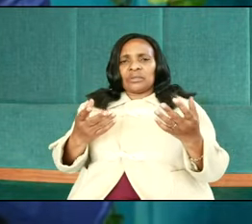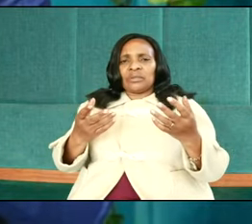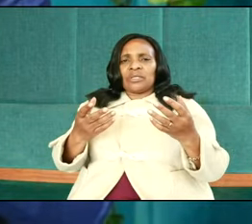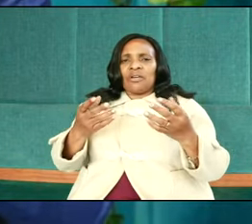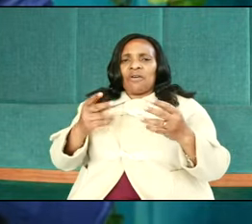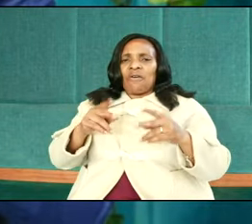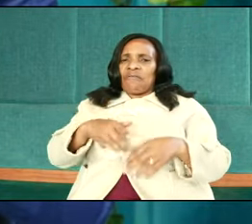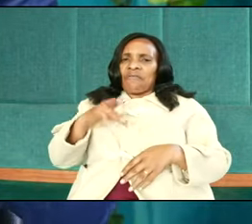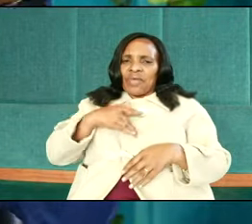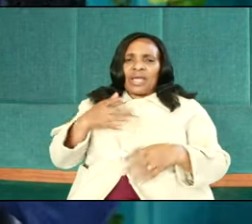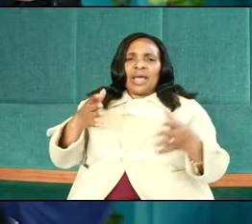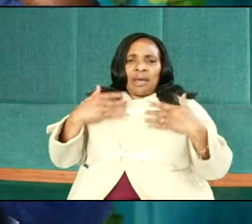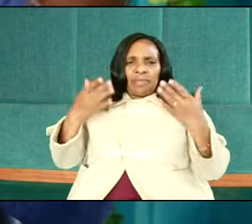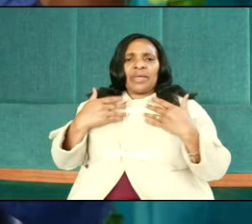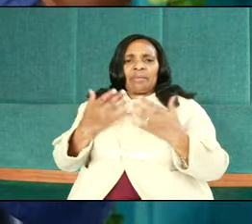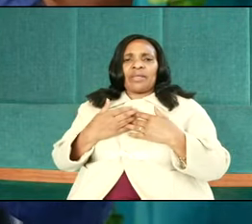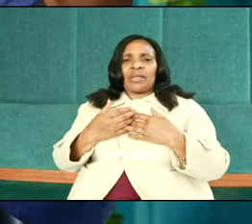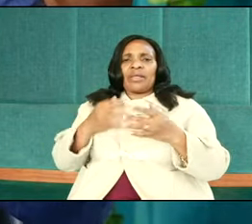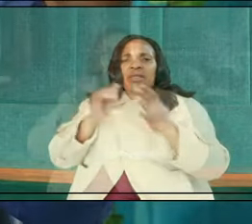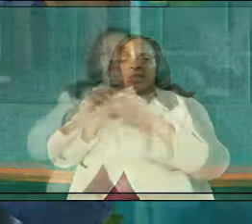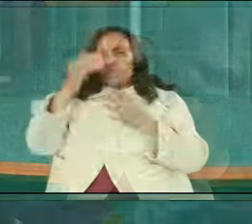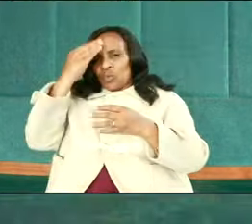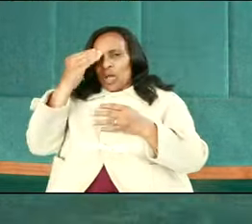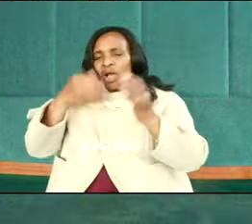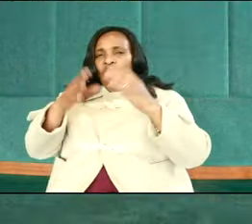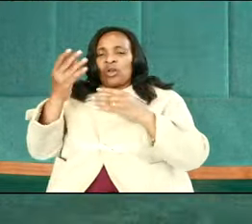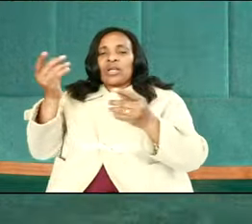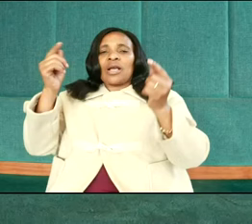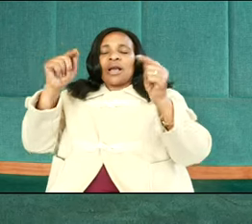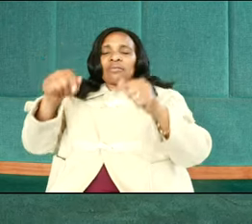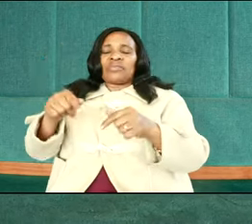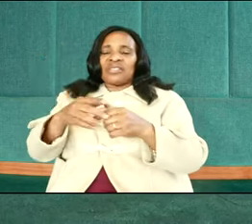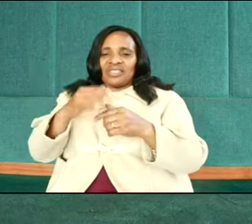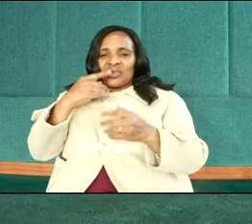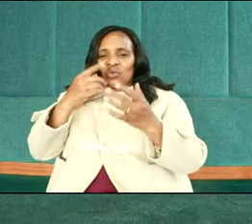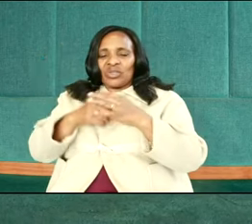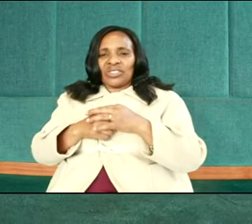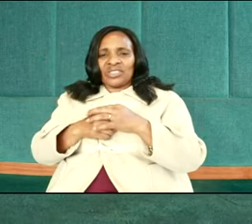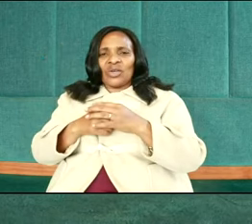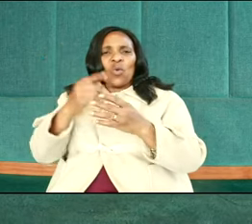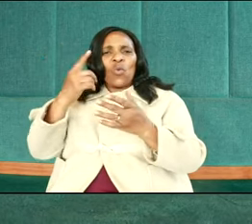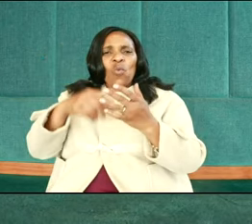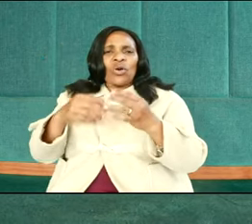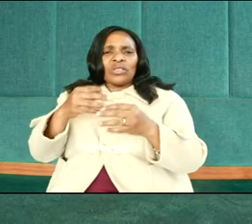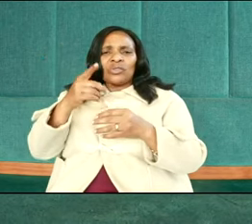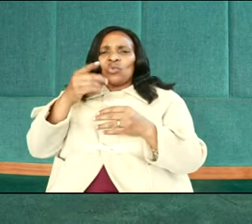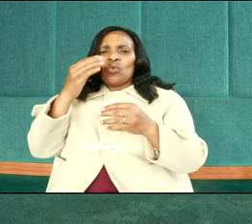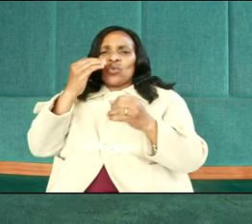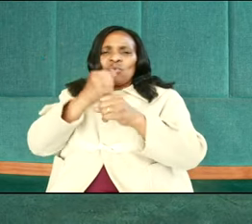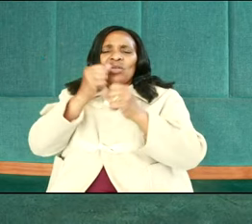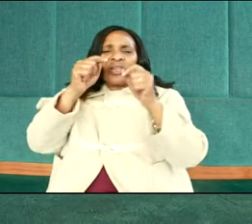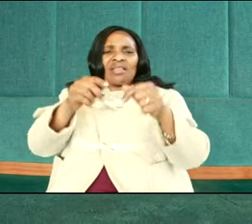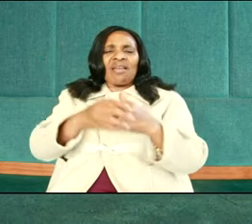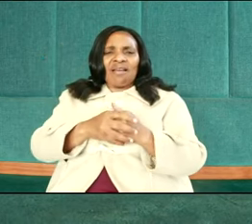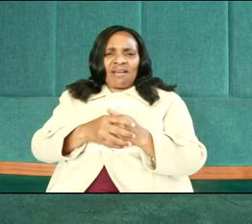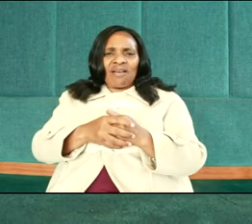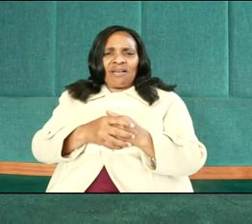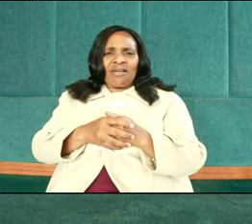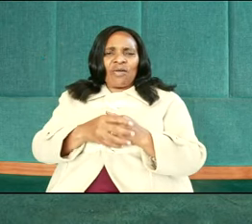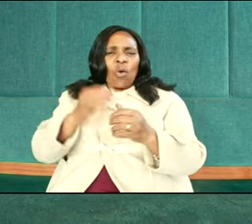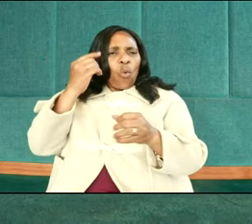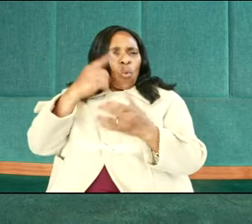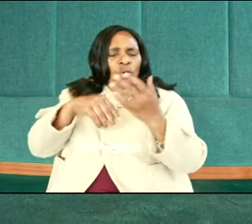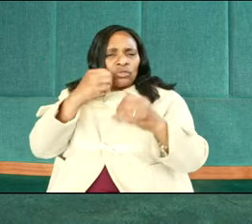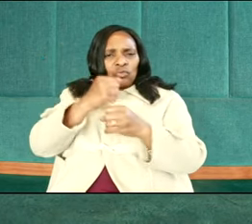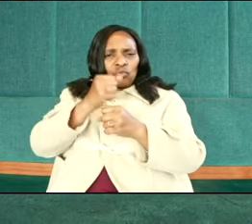for him to feel that. You know, and I think that's why God comes and asks him, what on earth are you doing here, Elijah? You know, what on earth are you